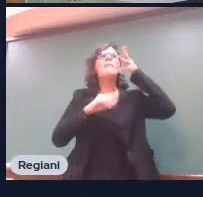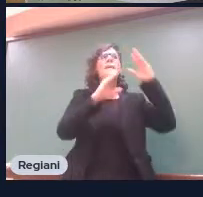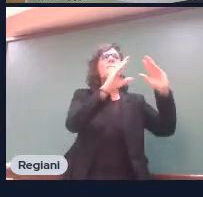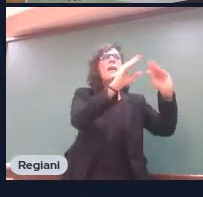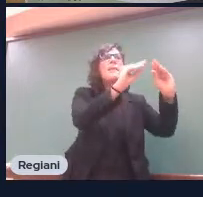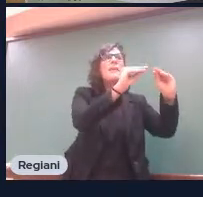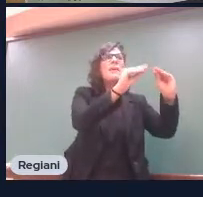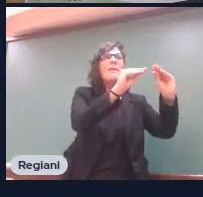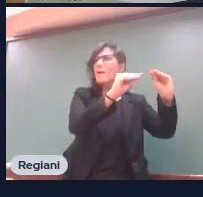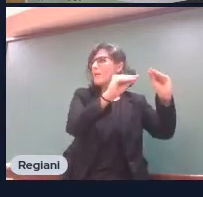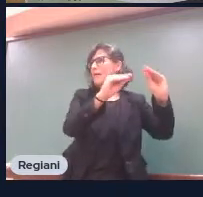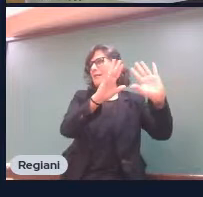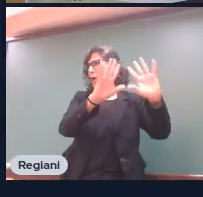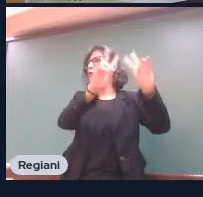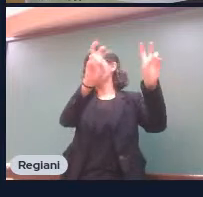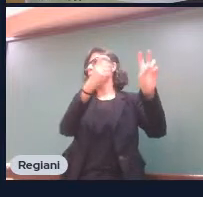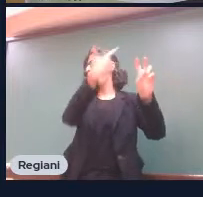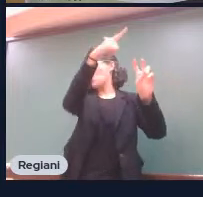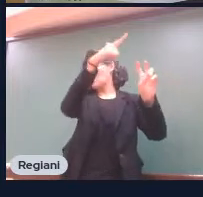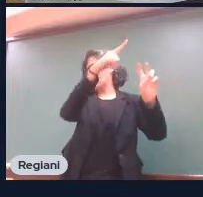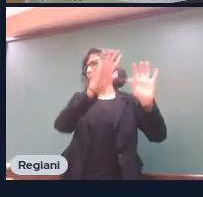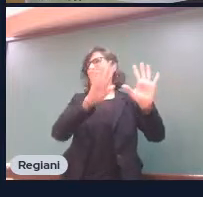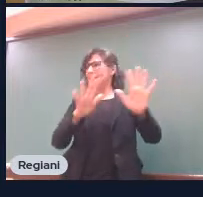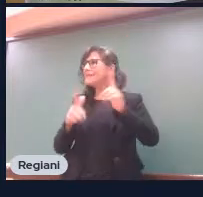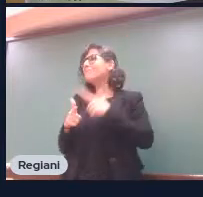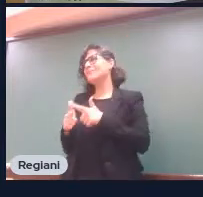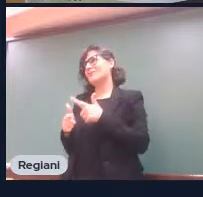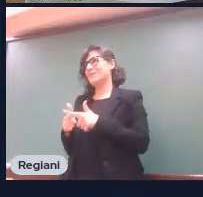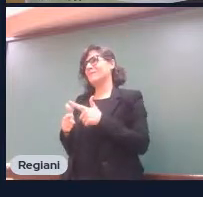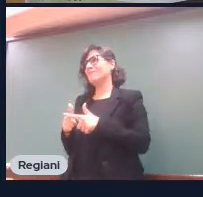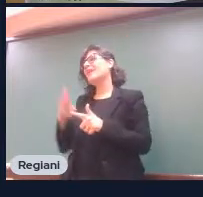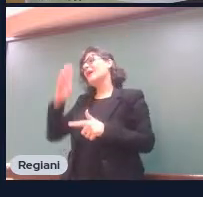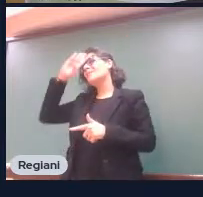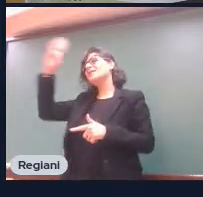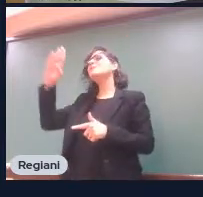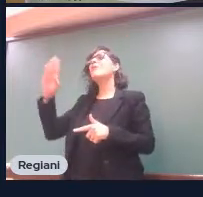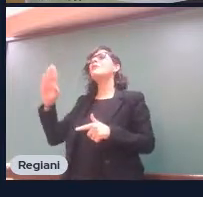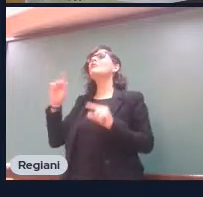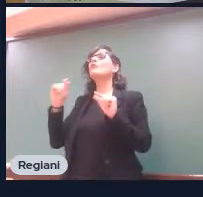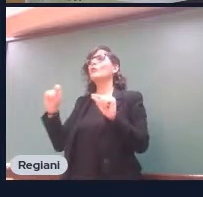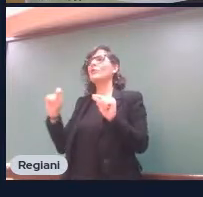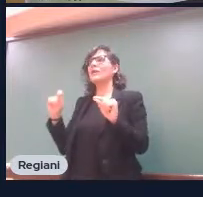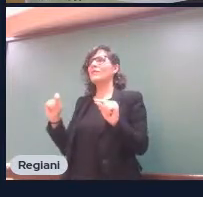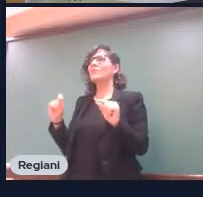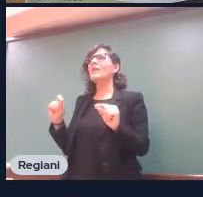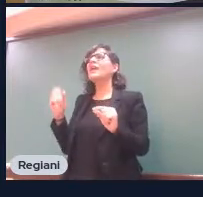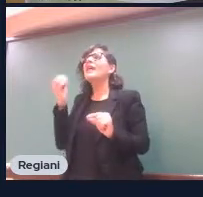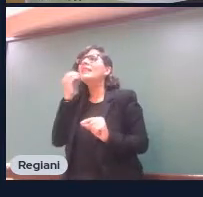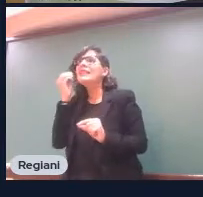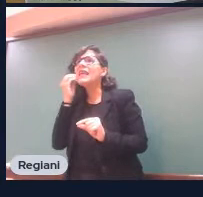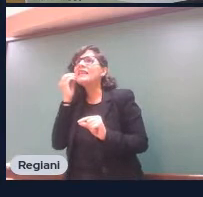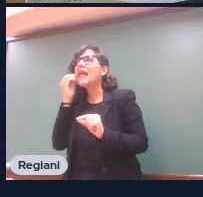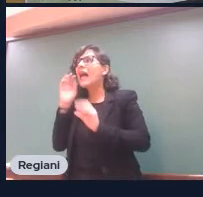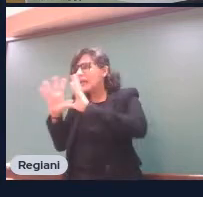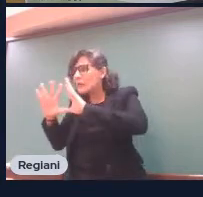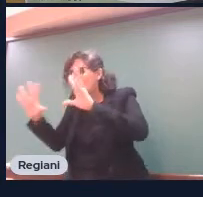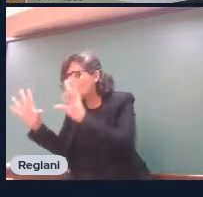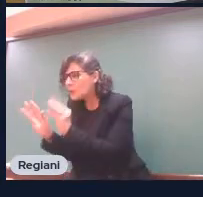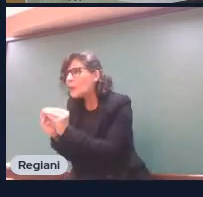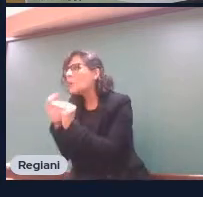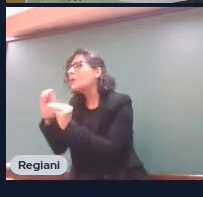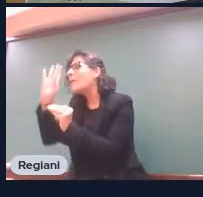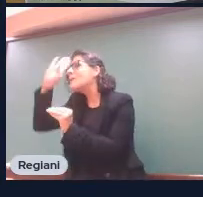is life, and this is also one of the problems of these big language models. They try to synthesize the core, but you have all